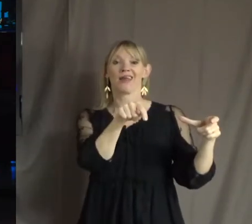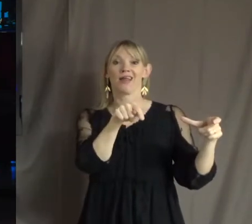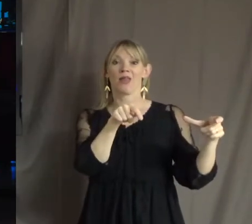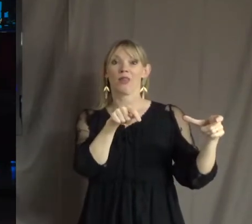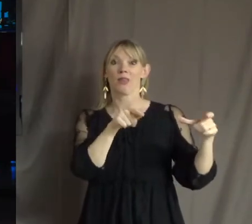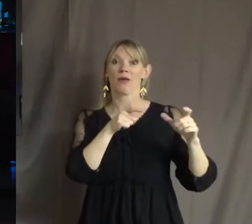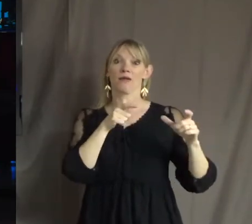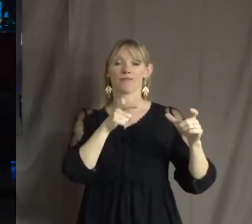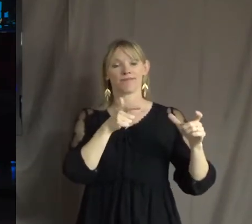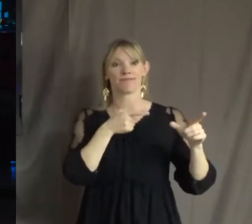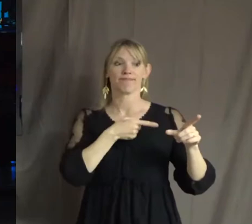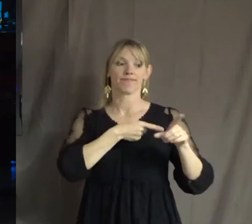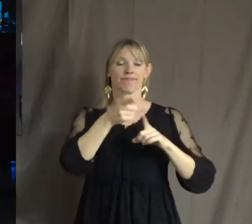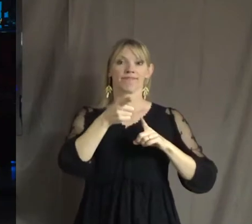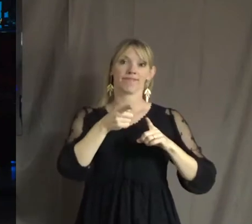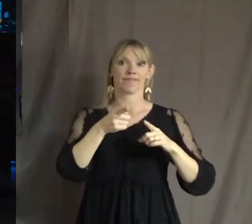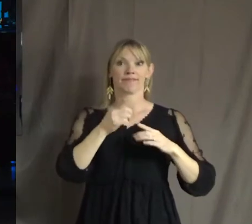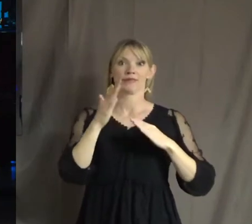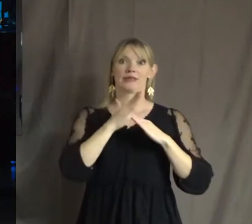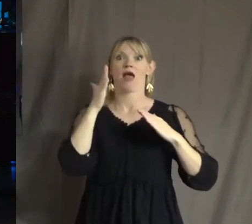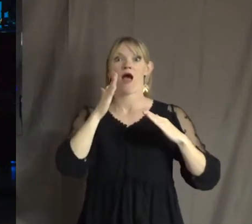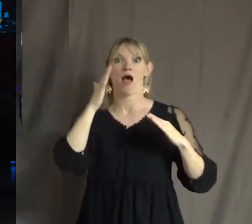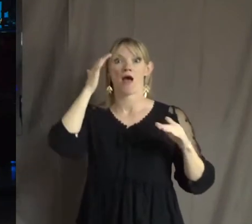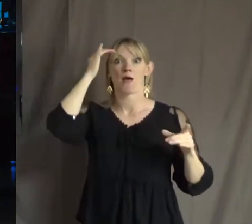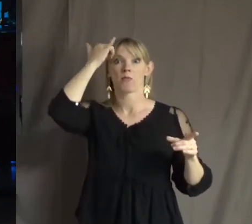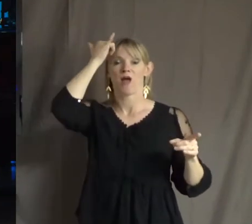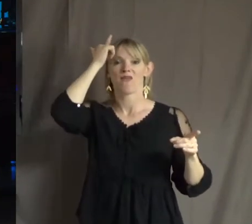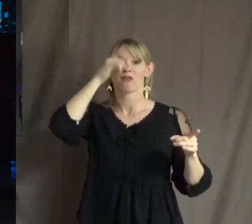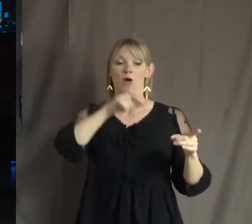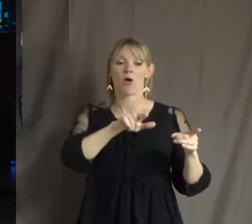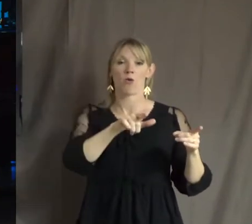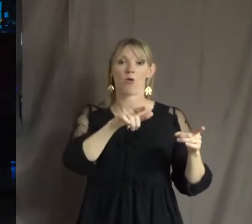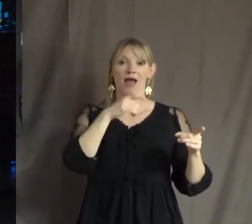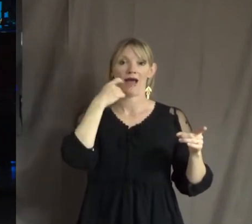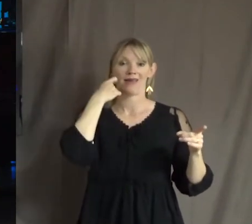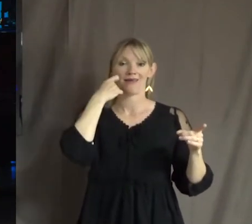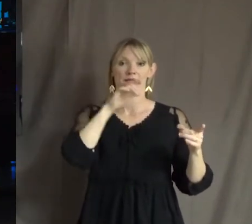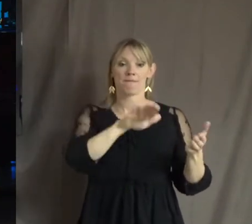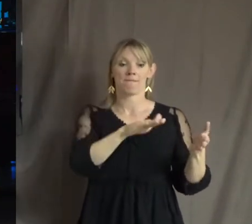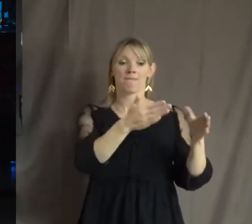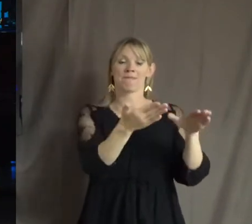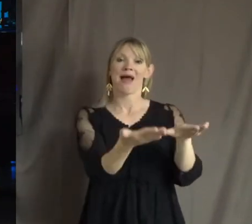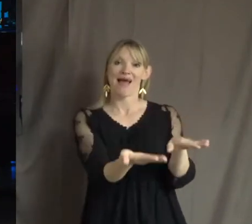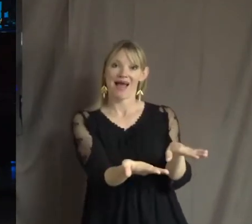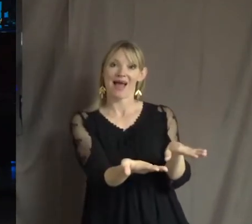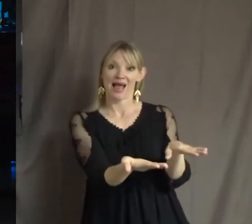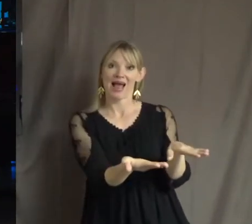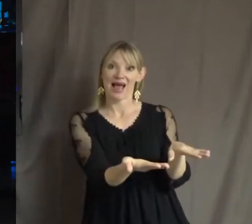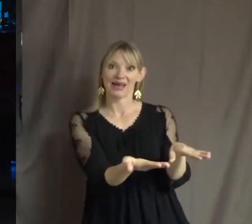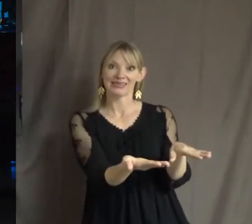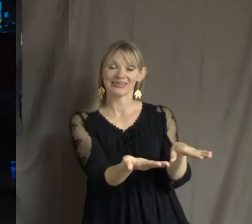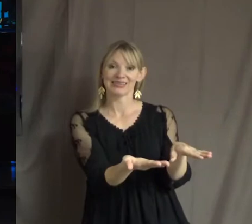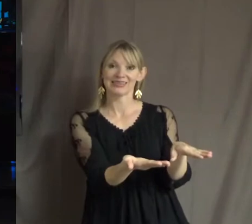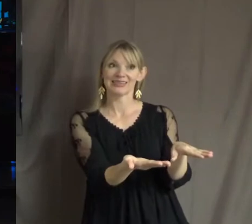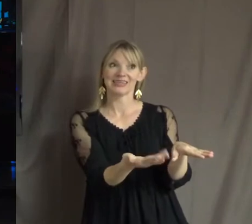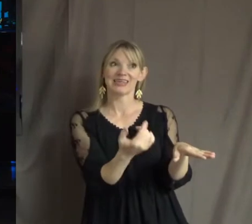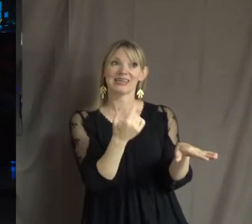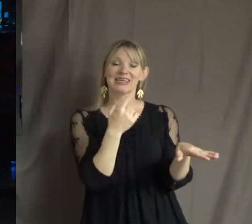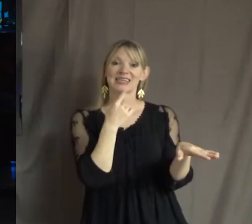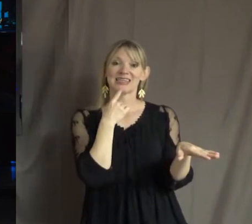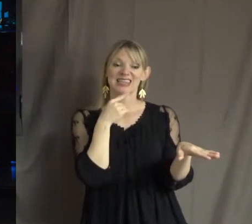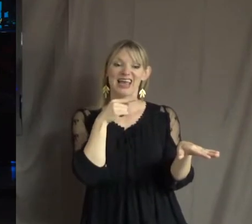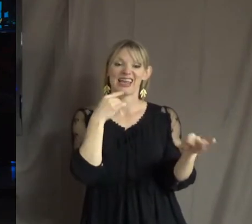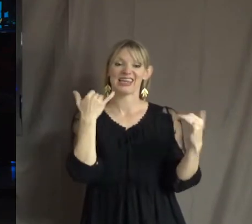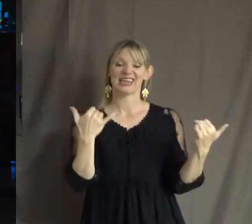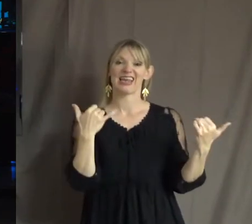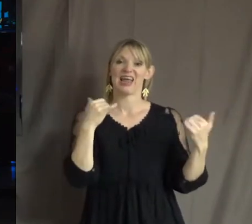of the herd, the master of the herd, had passed away, had died. And she said this is the 4th